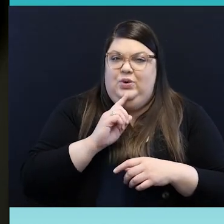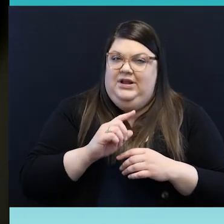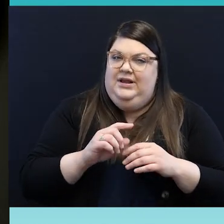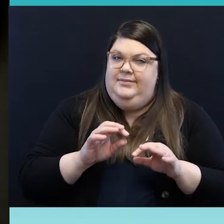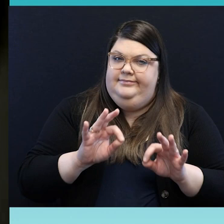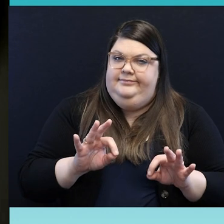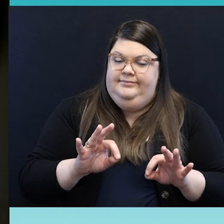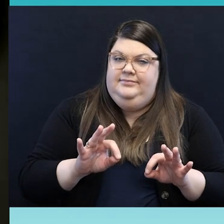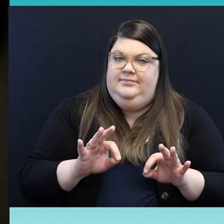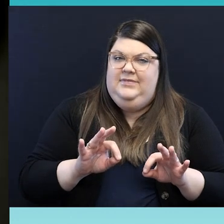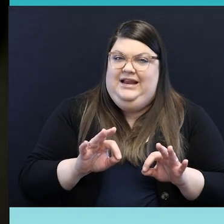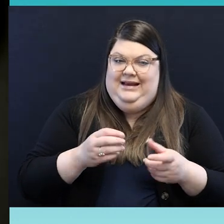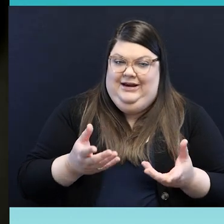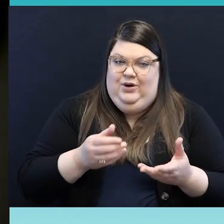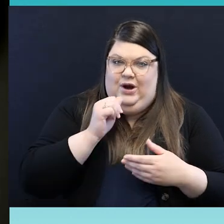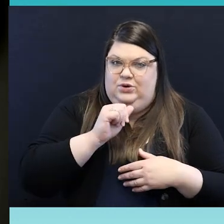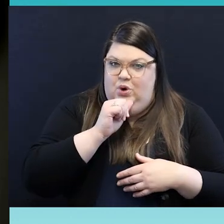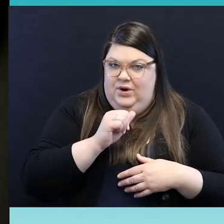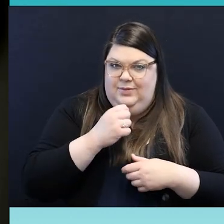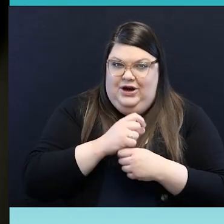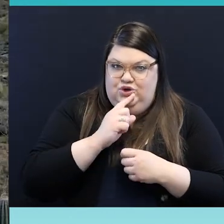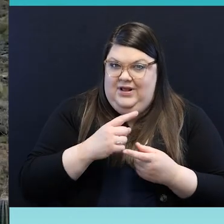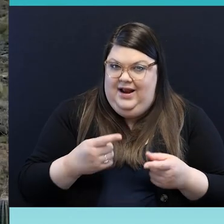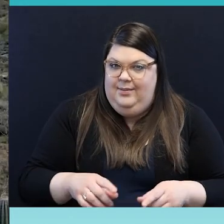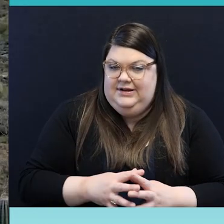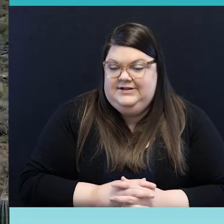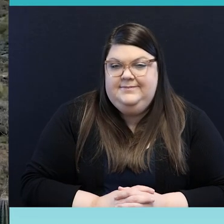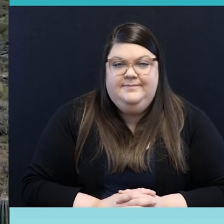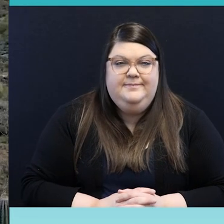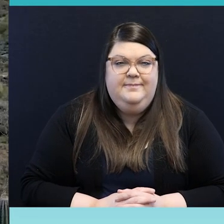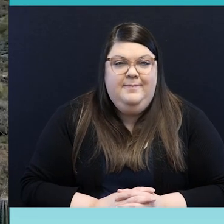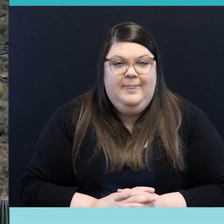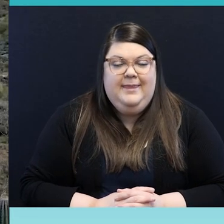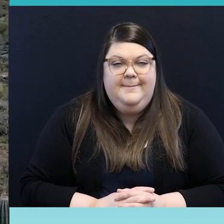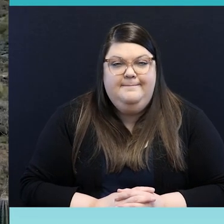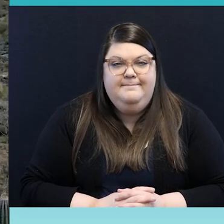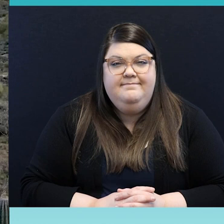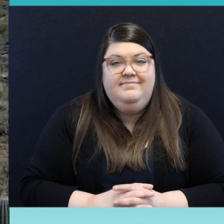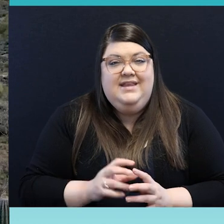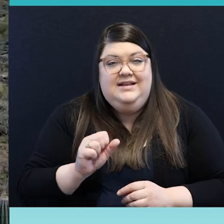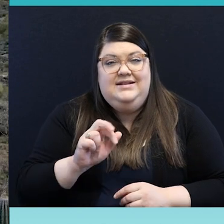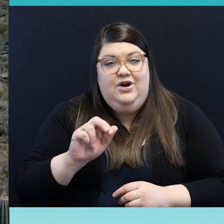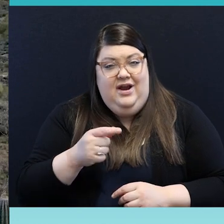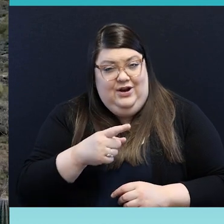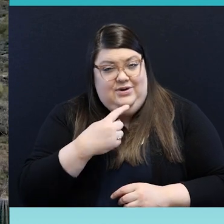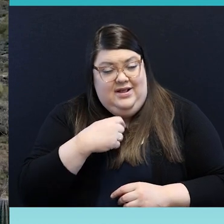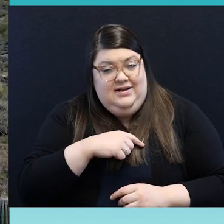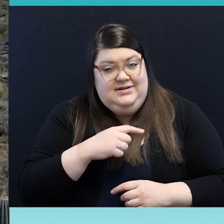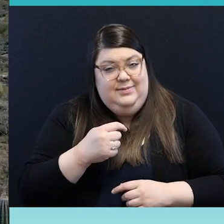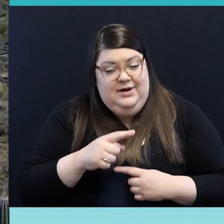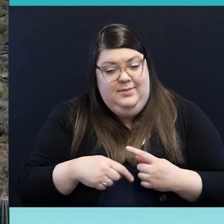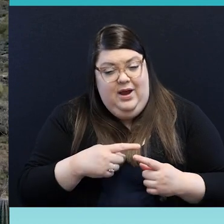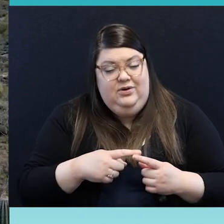be able to ensure that this is happening. Sarah, could you tell us a little bit about the Arizona End of Life Care